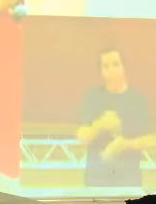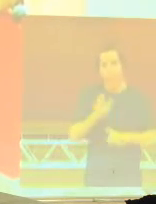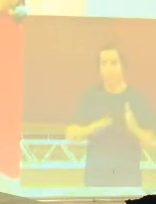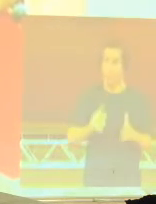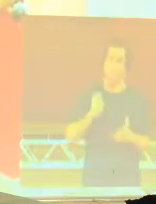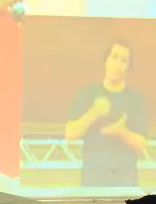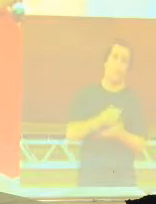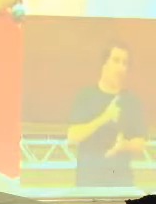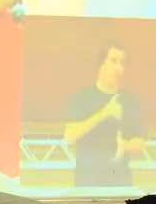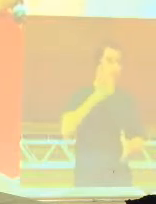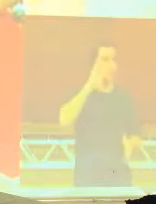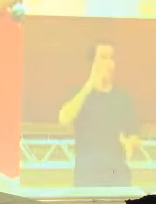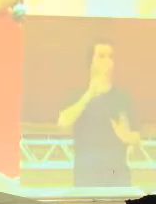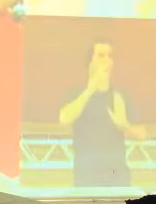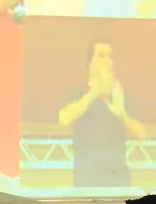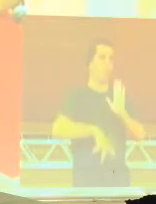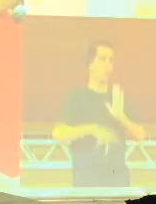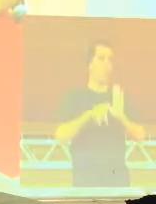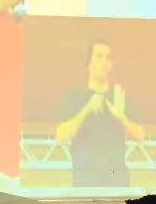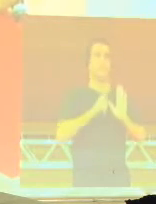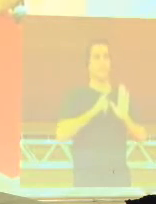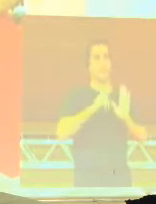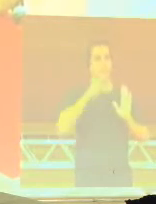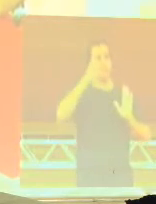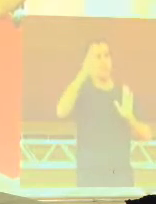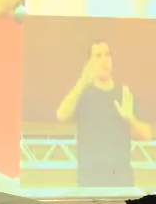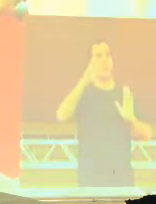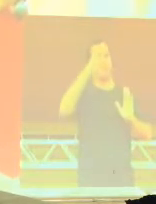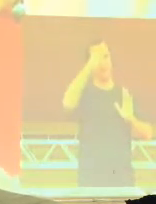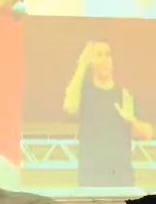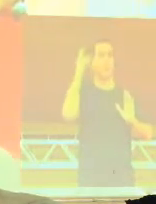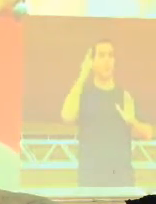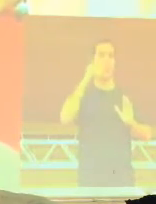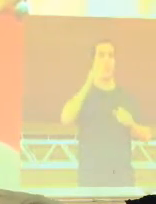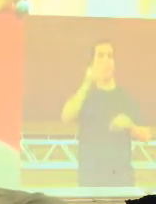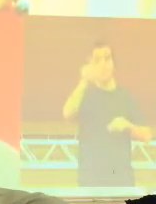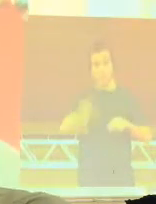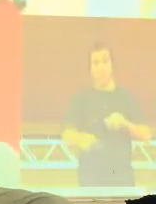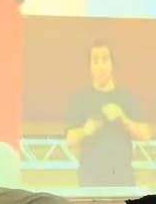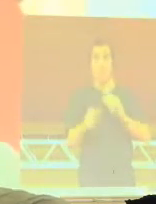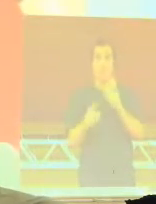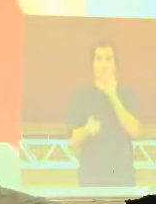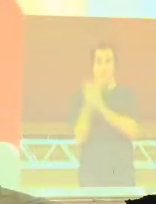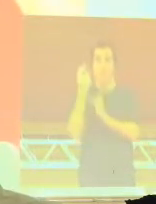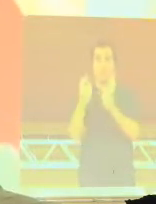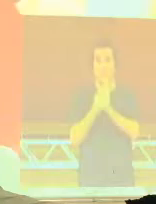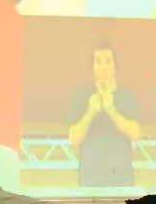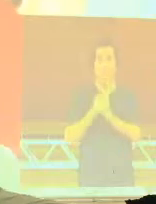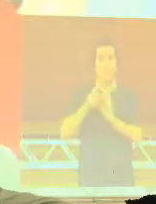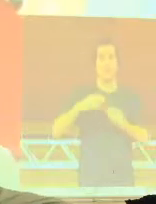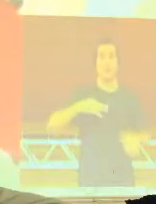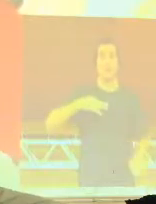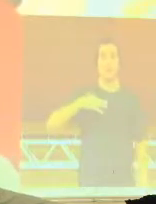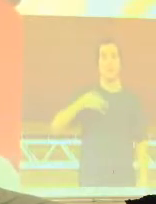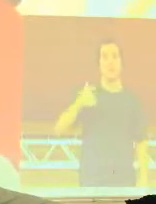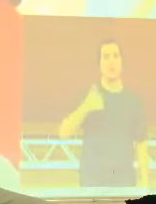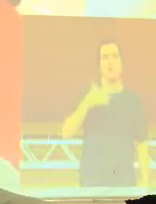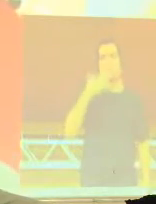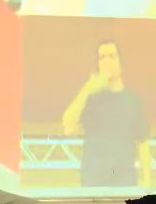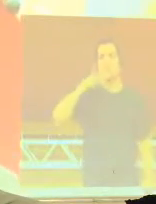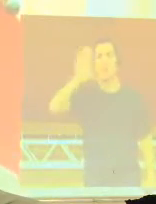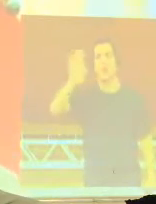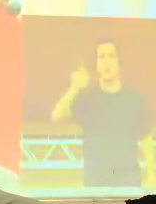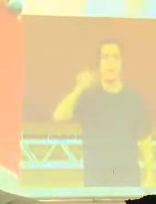to write free software. There are also a lot of volunteers. I won't promise you that you will find a free software